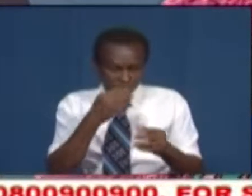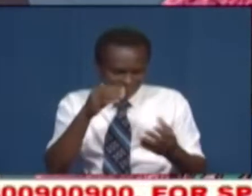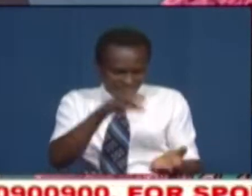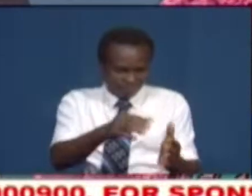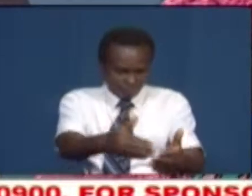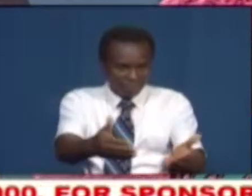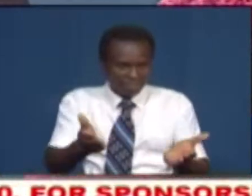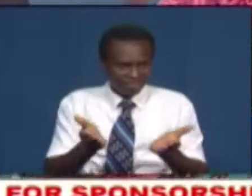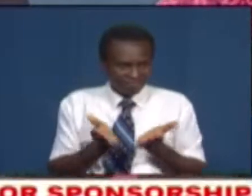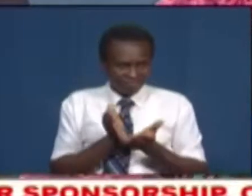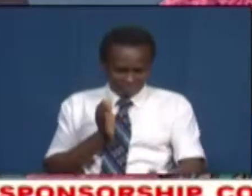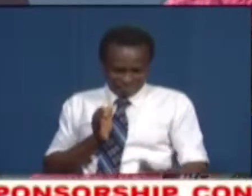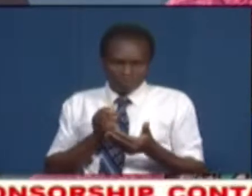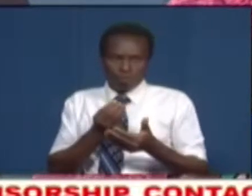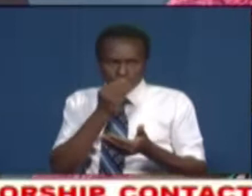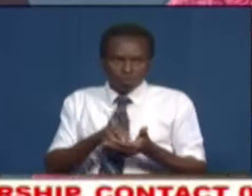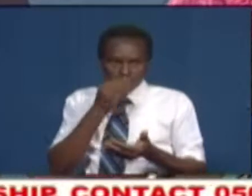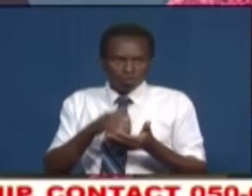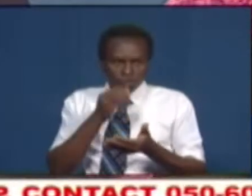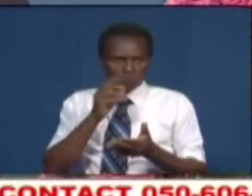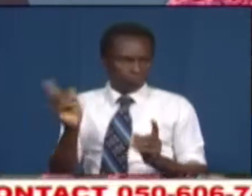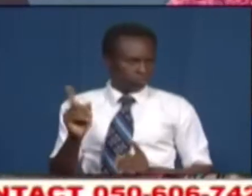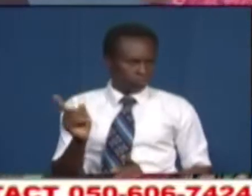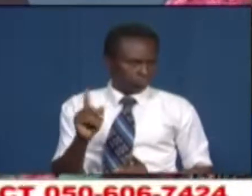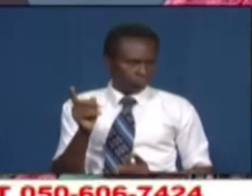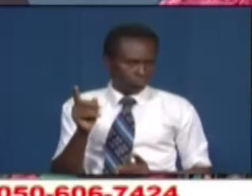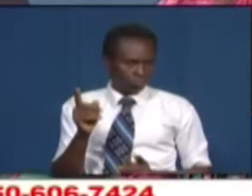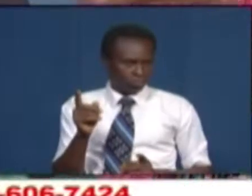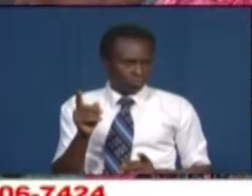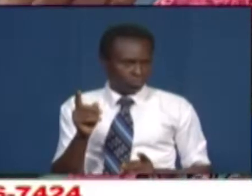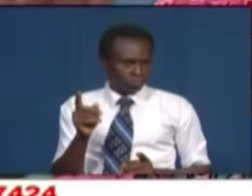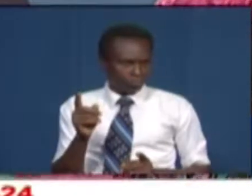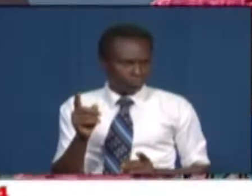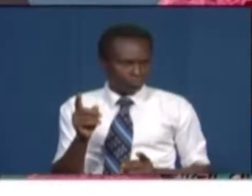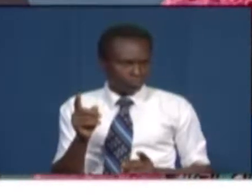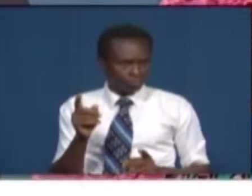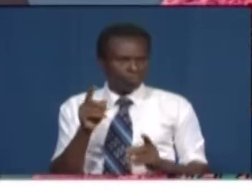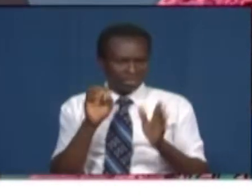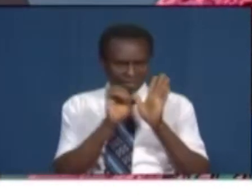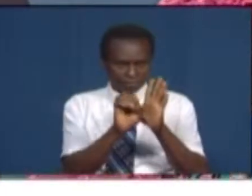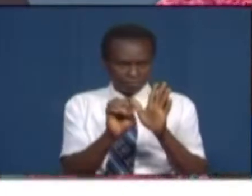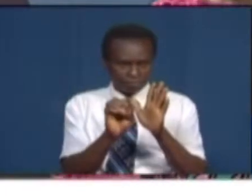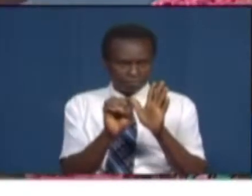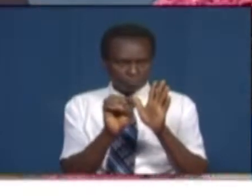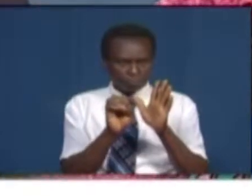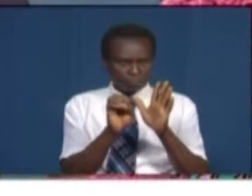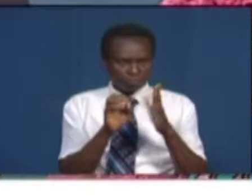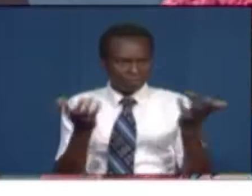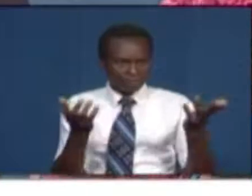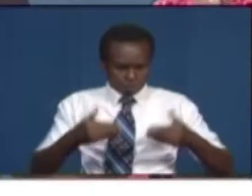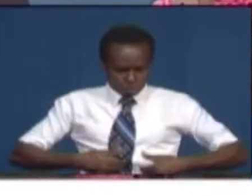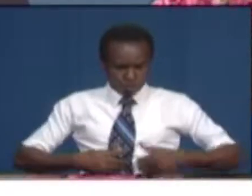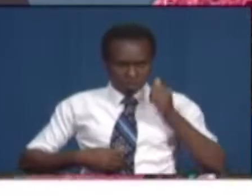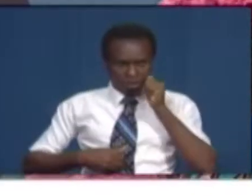adolescent, but the whole digestive process, how it goes through. So, for instance, the